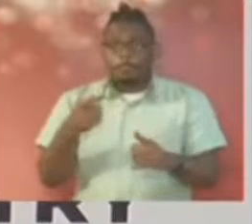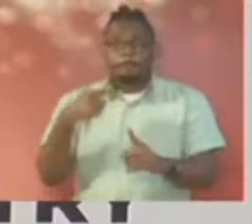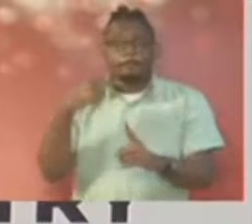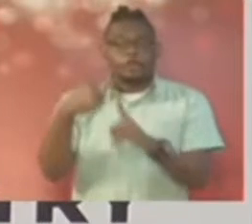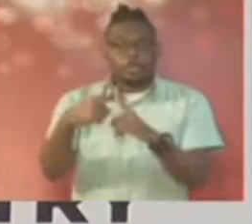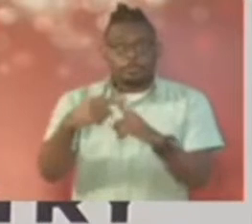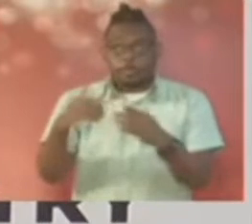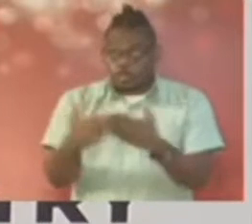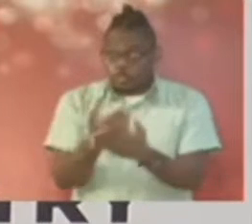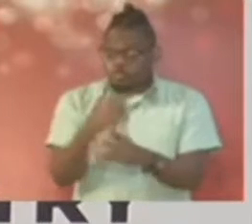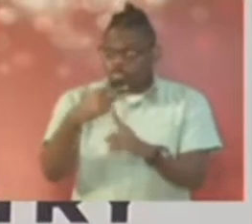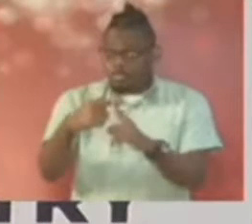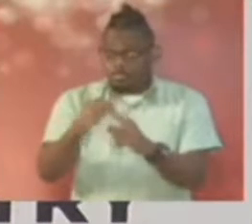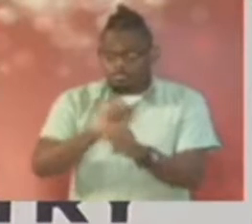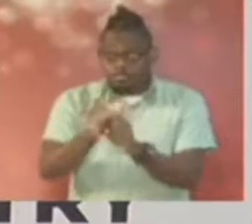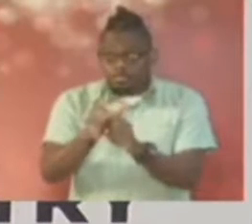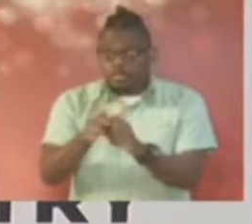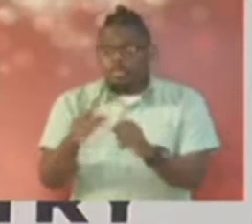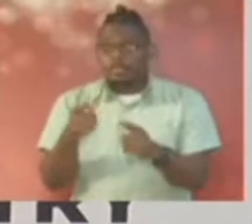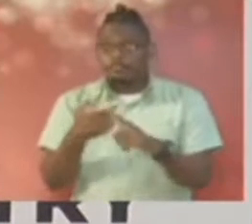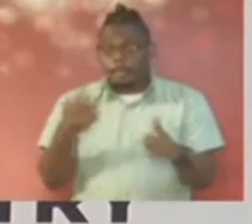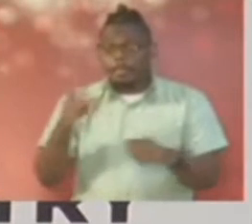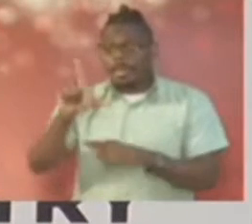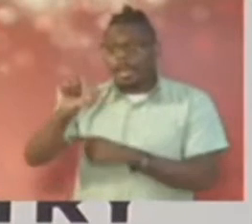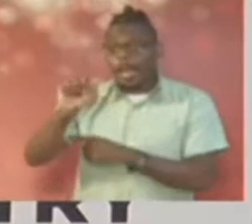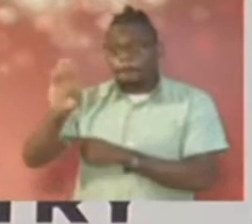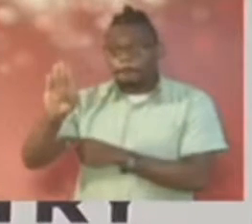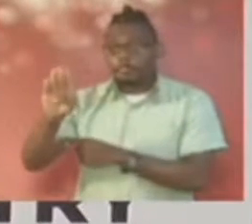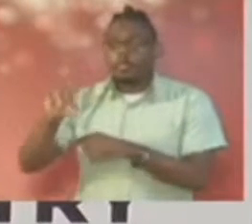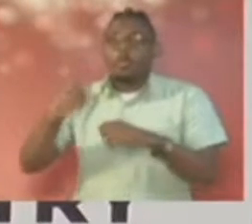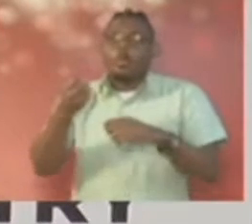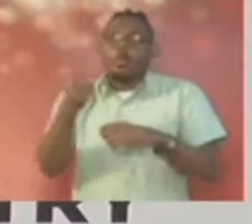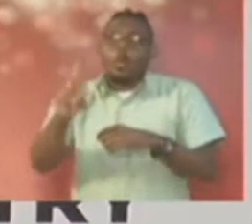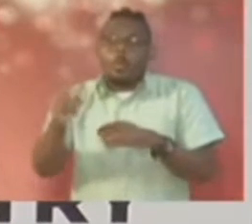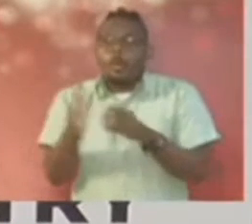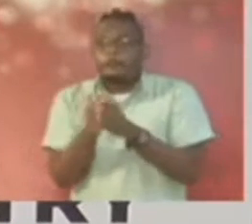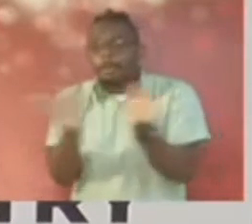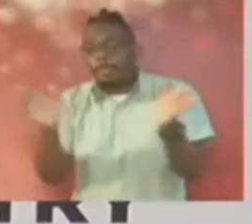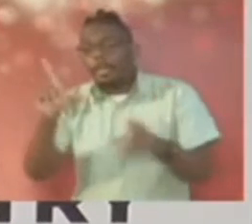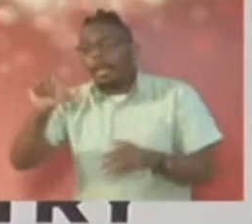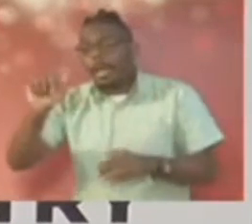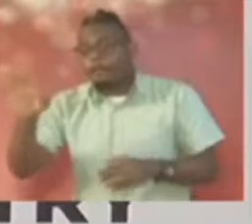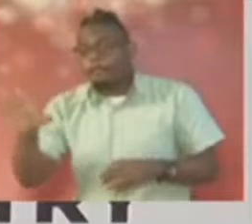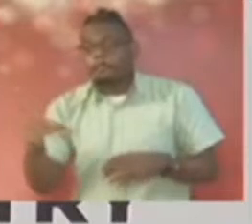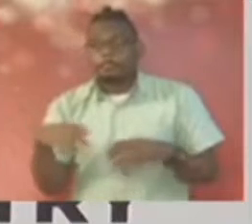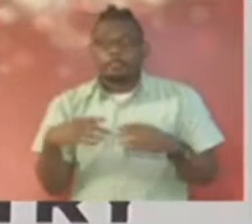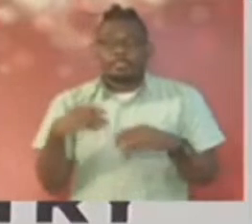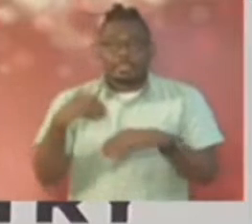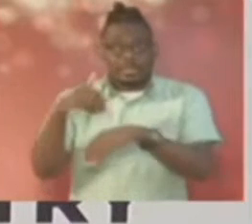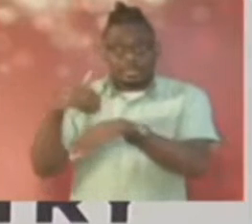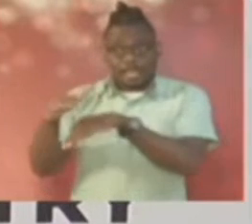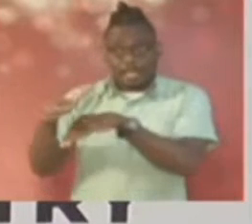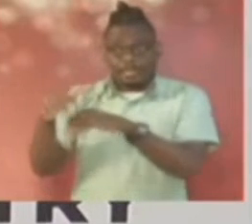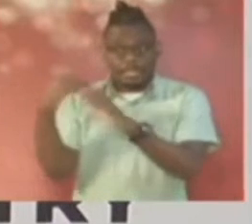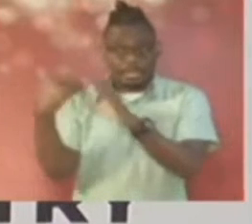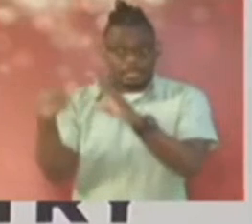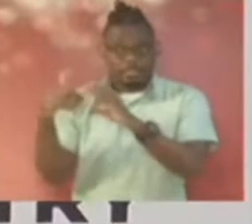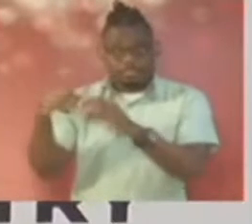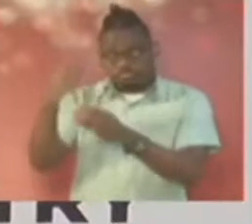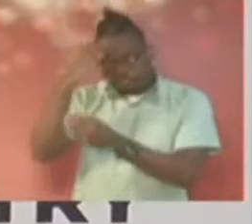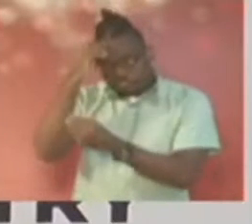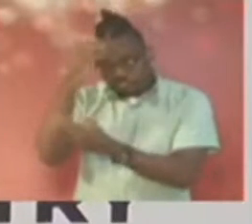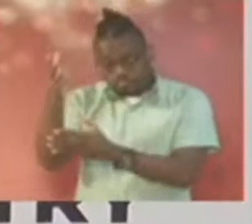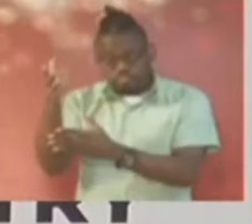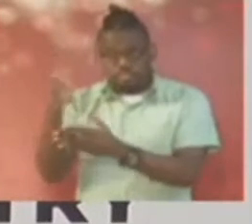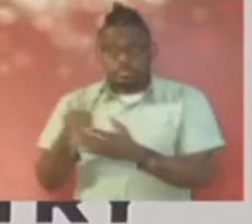or through the National Trinidad Public Health Lab, that comes directly to myself by email to report into the 4 p.m. update. So